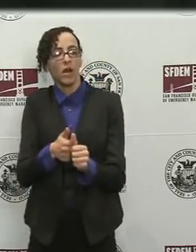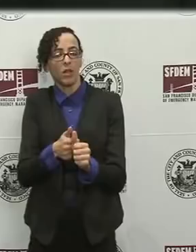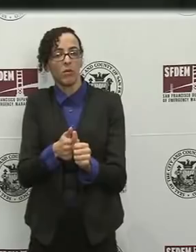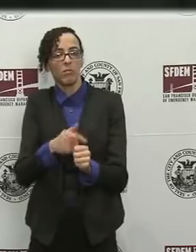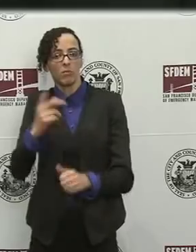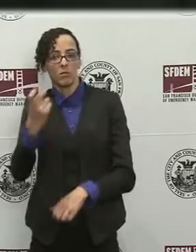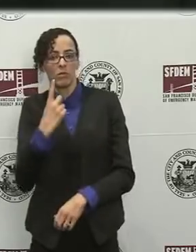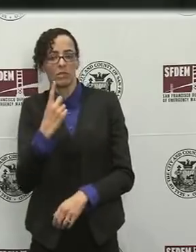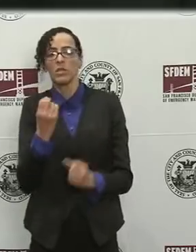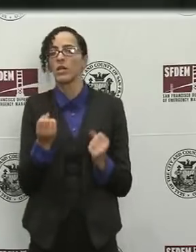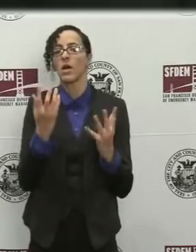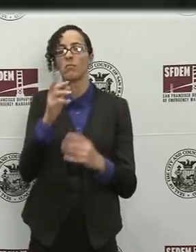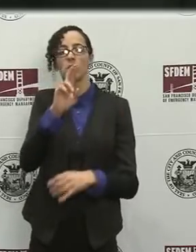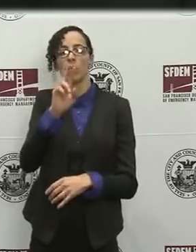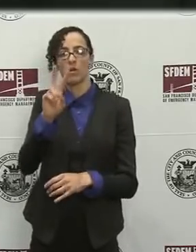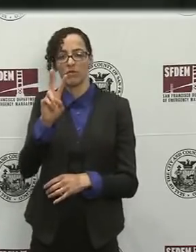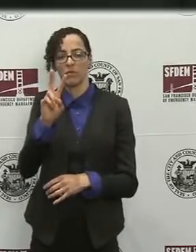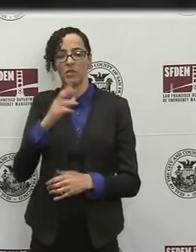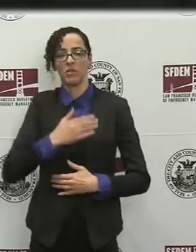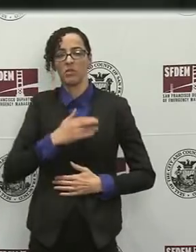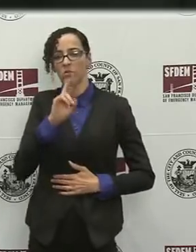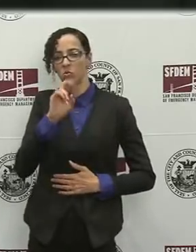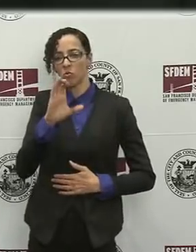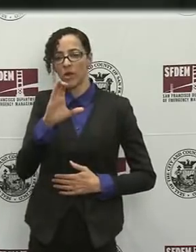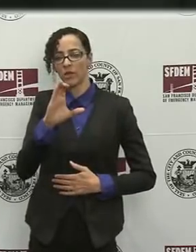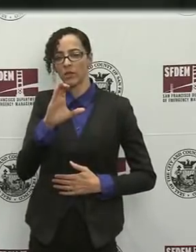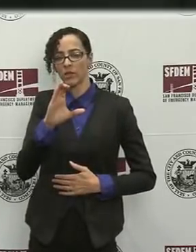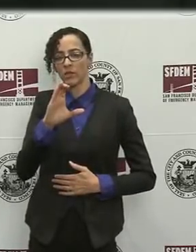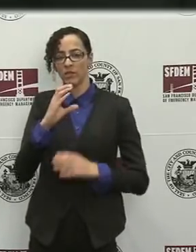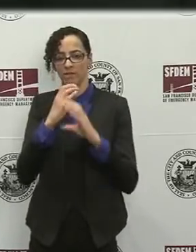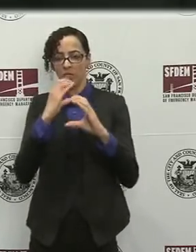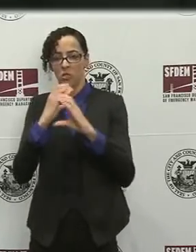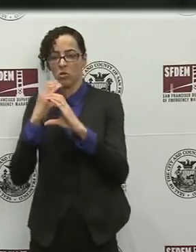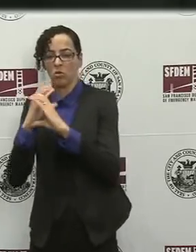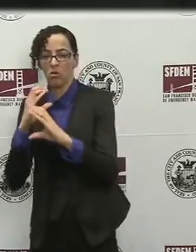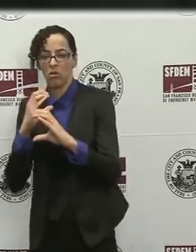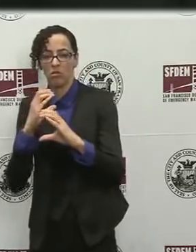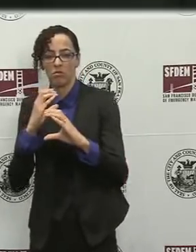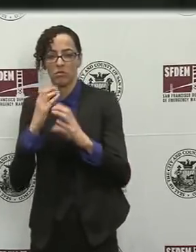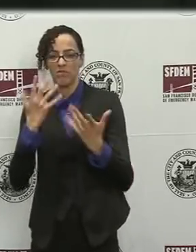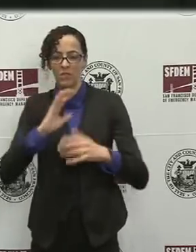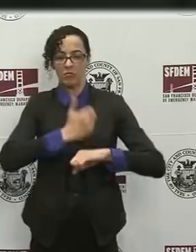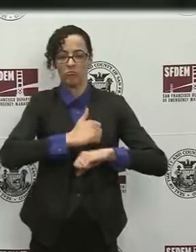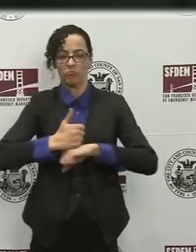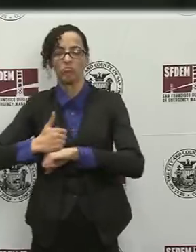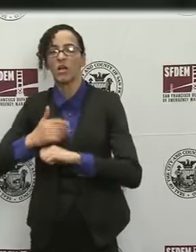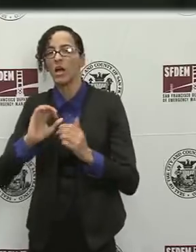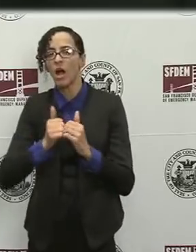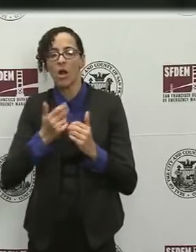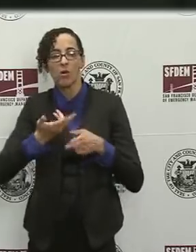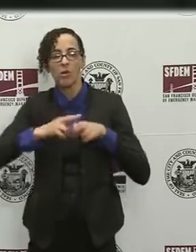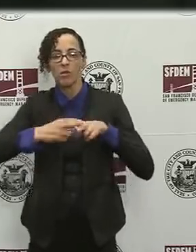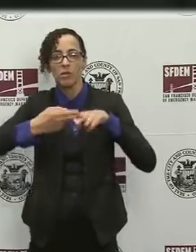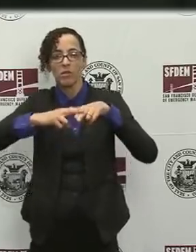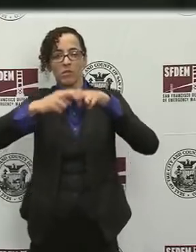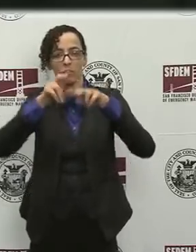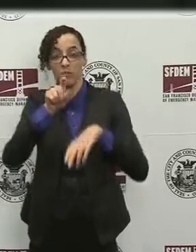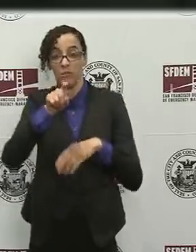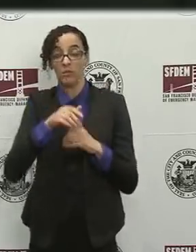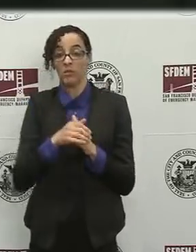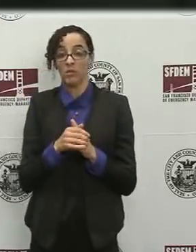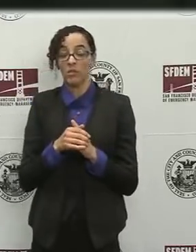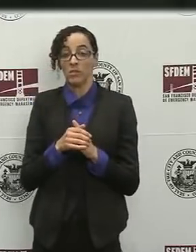place, and is the ramping up on schedule for the RV sites? For future